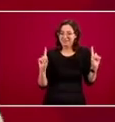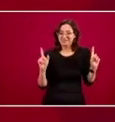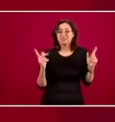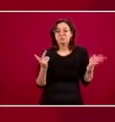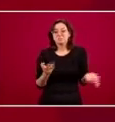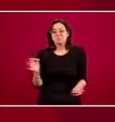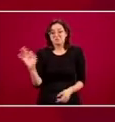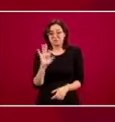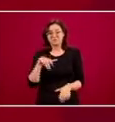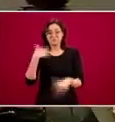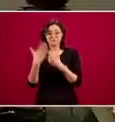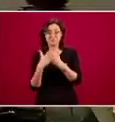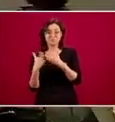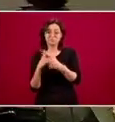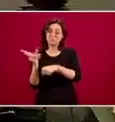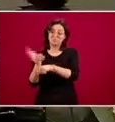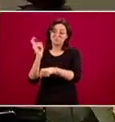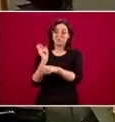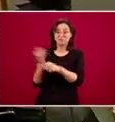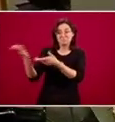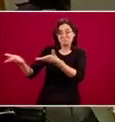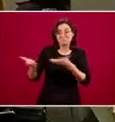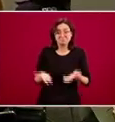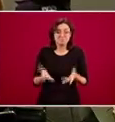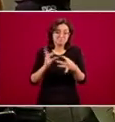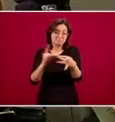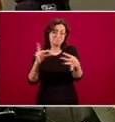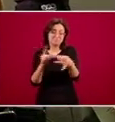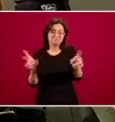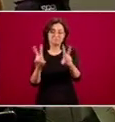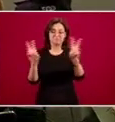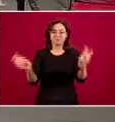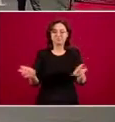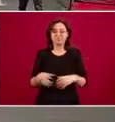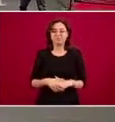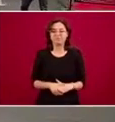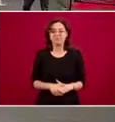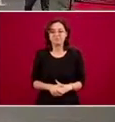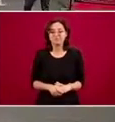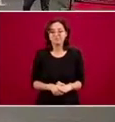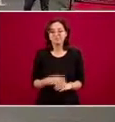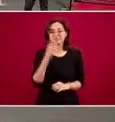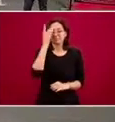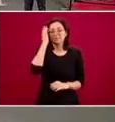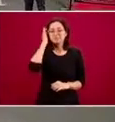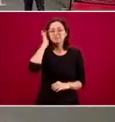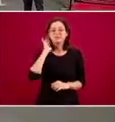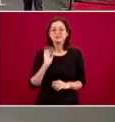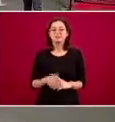maybe we can invite him to come here sometime and talk about this more specifically. Thank you.